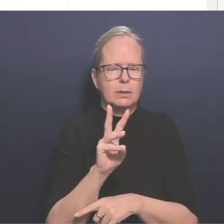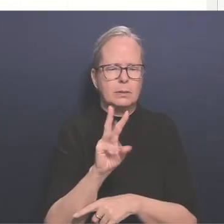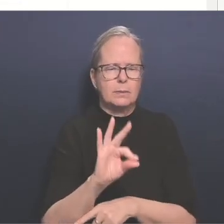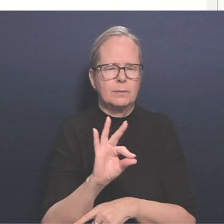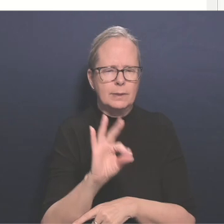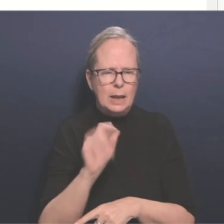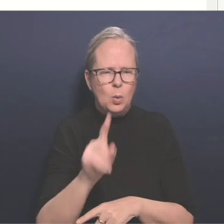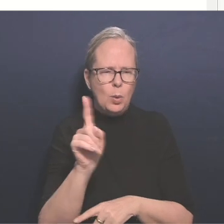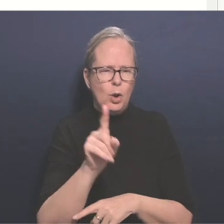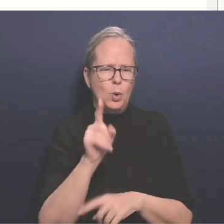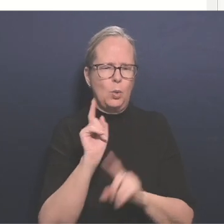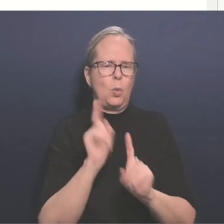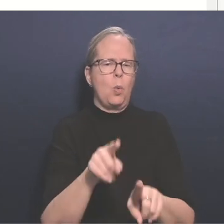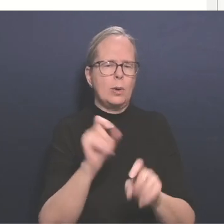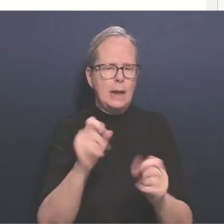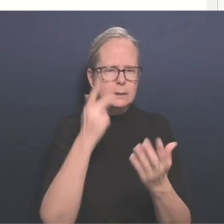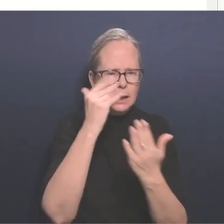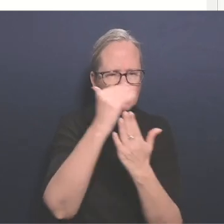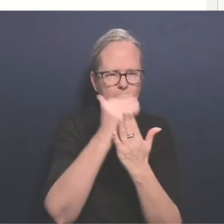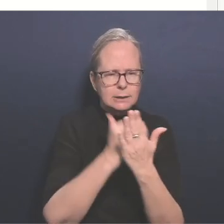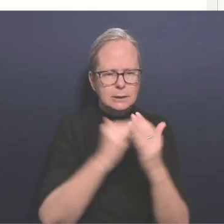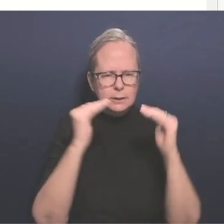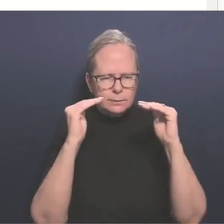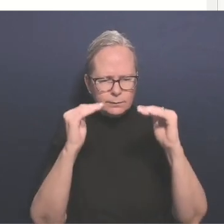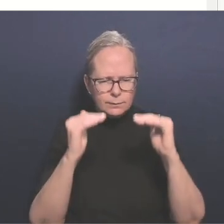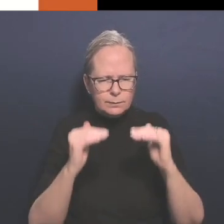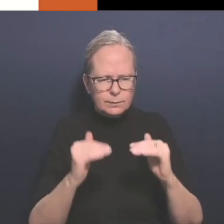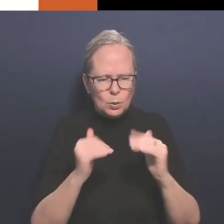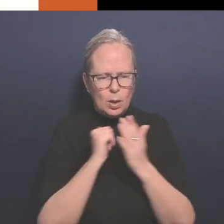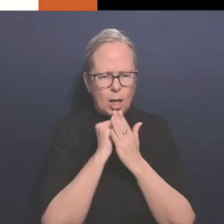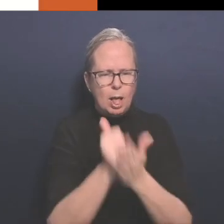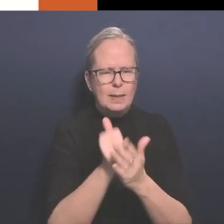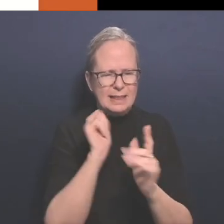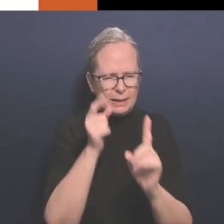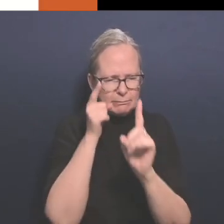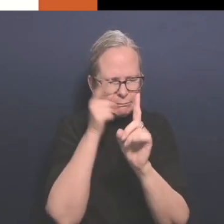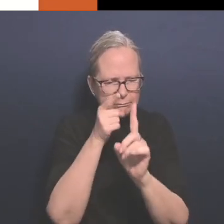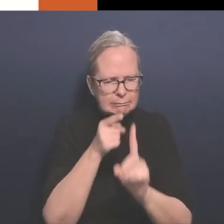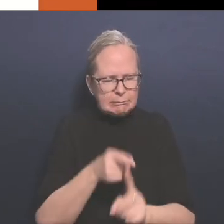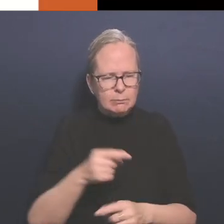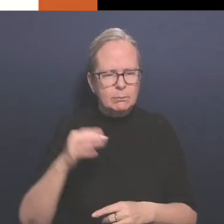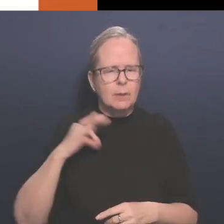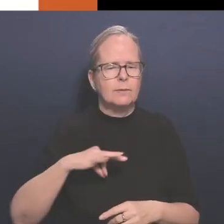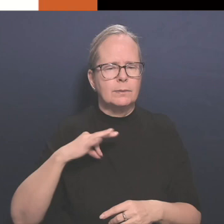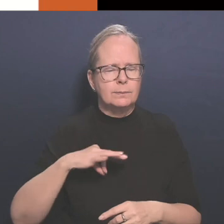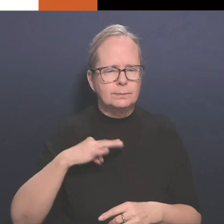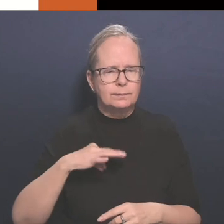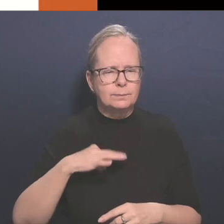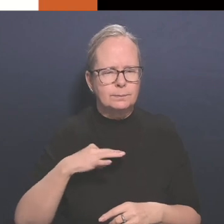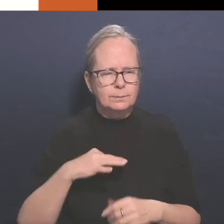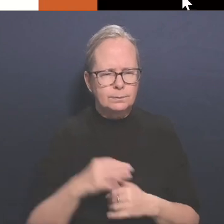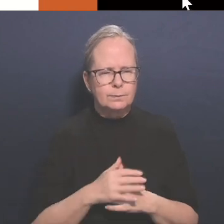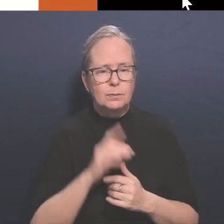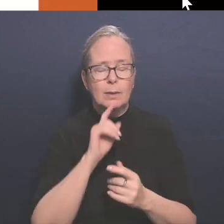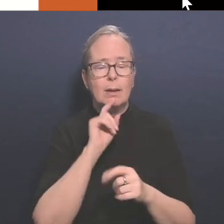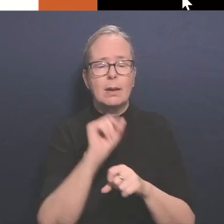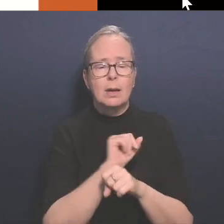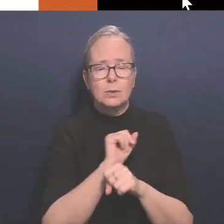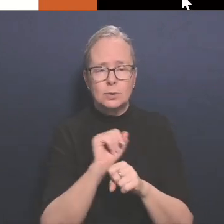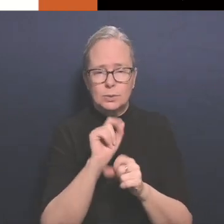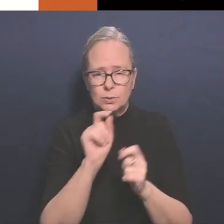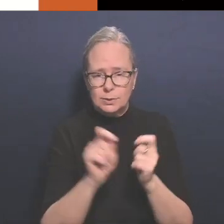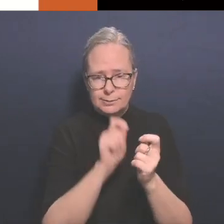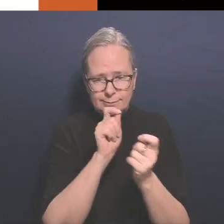tool. And if you have any questions on that, please do put them in the chat box, or you